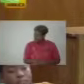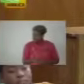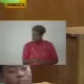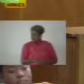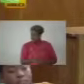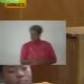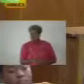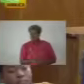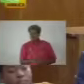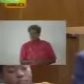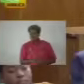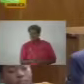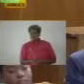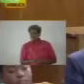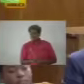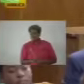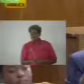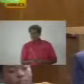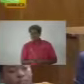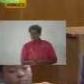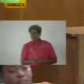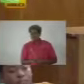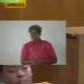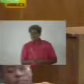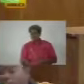no, that bore has never been